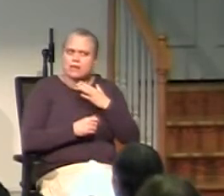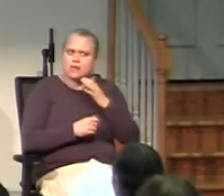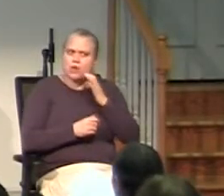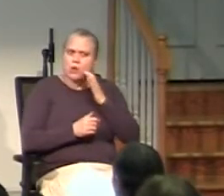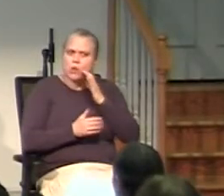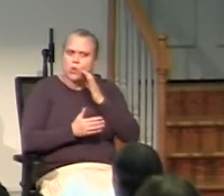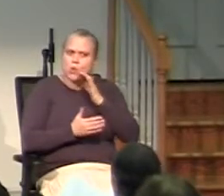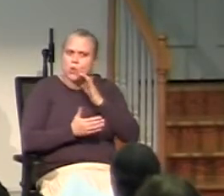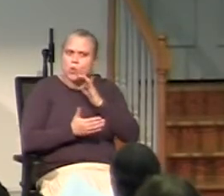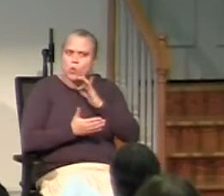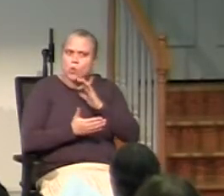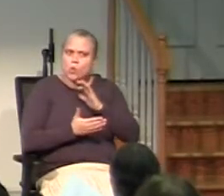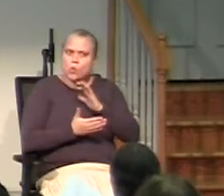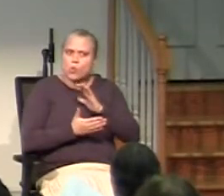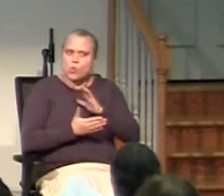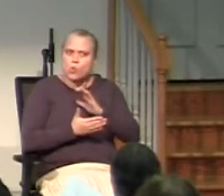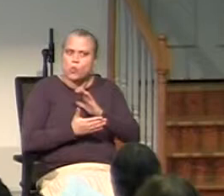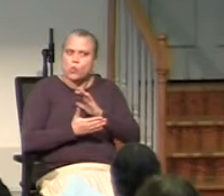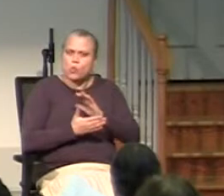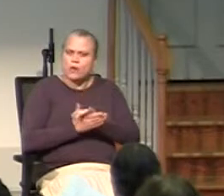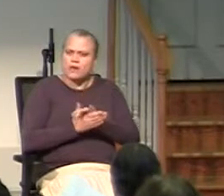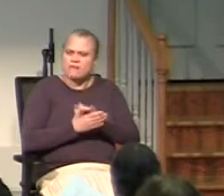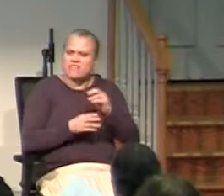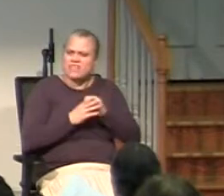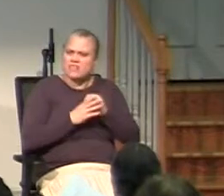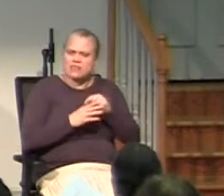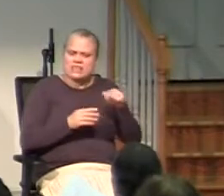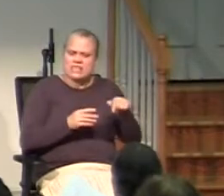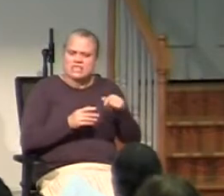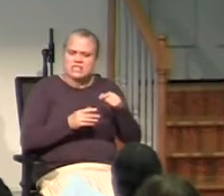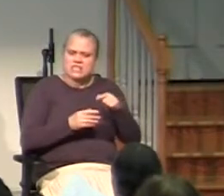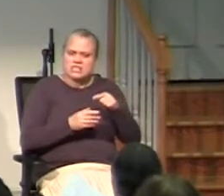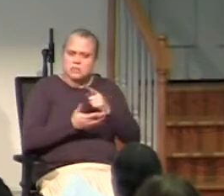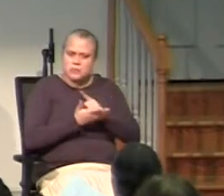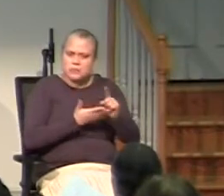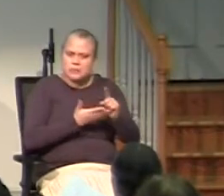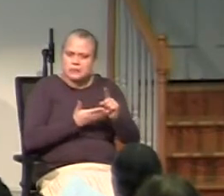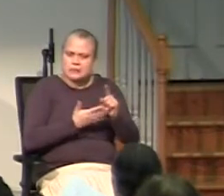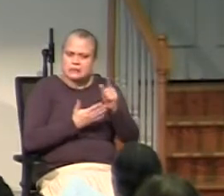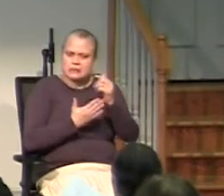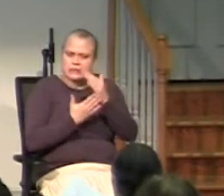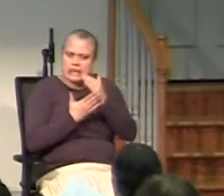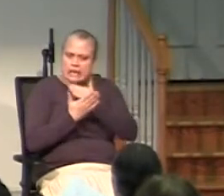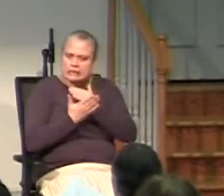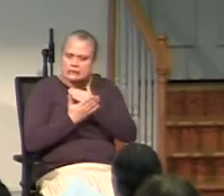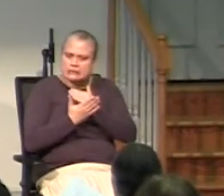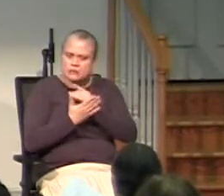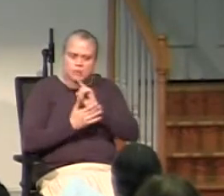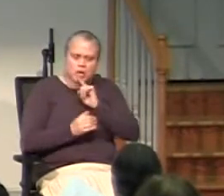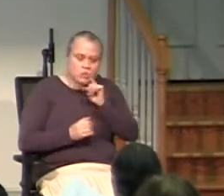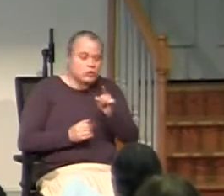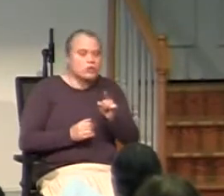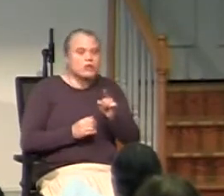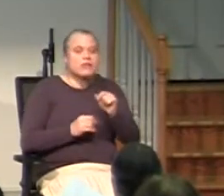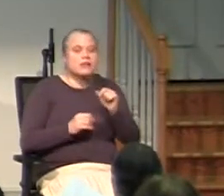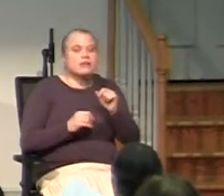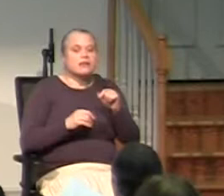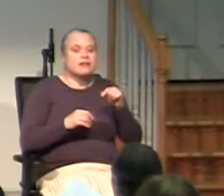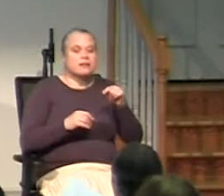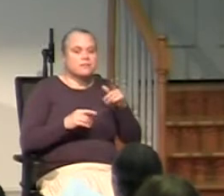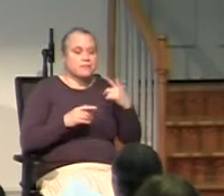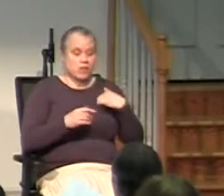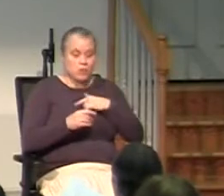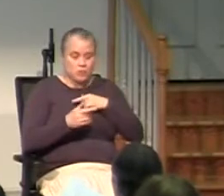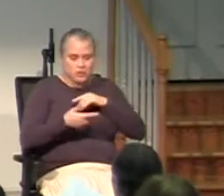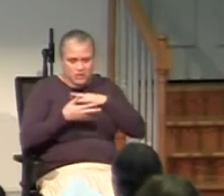it may have been in this week's lesson, I'm not sure. But the book of Galatians that we're studying, if you want to